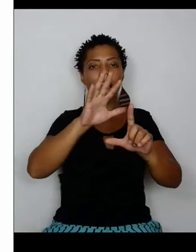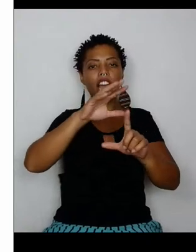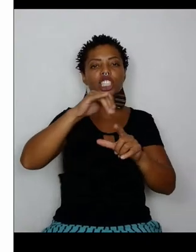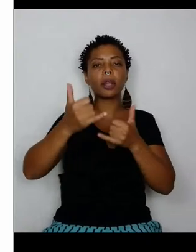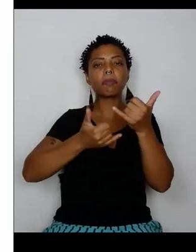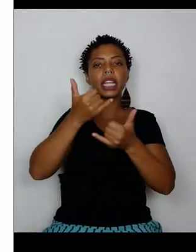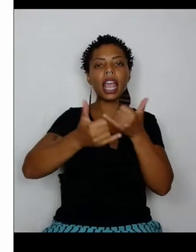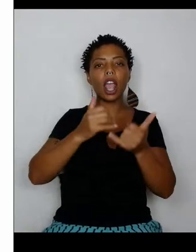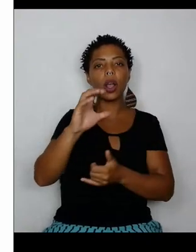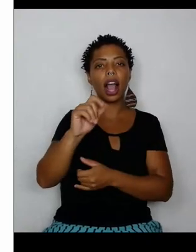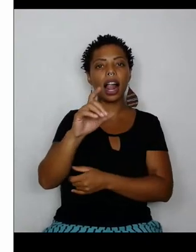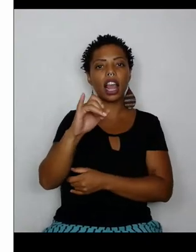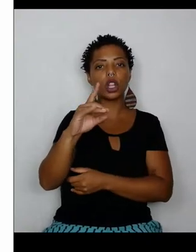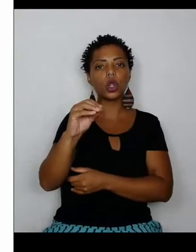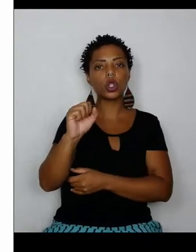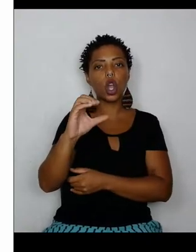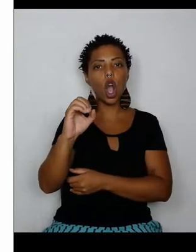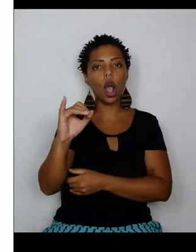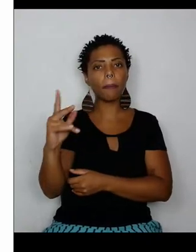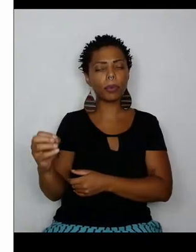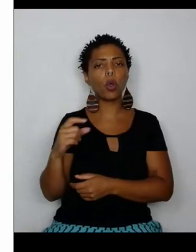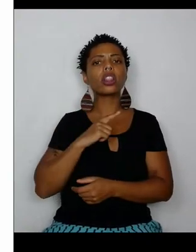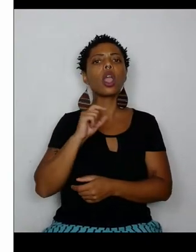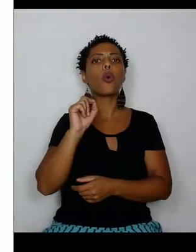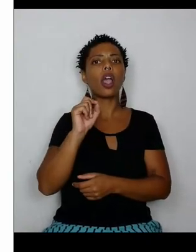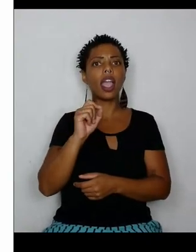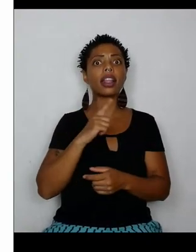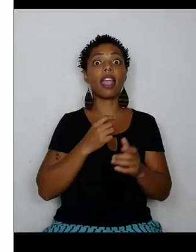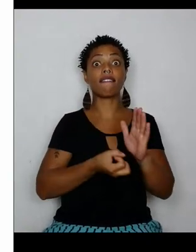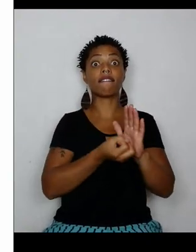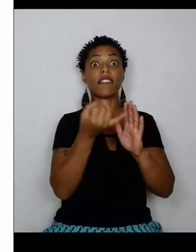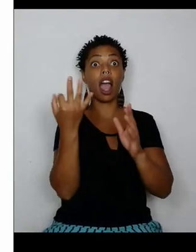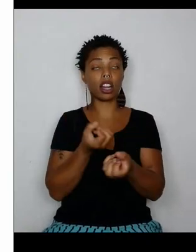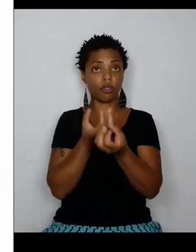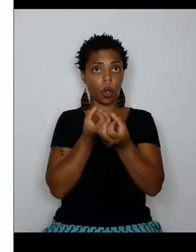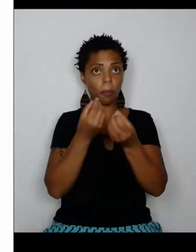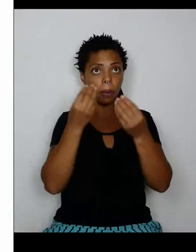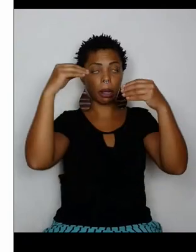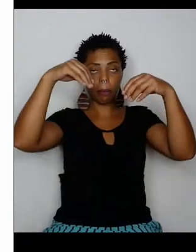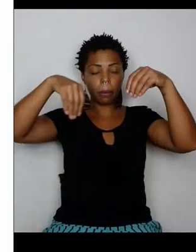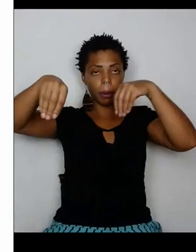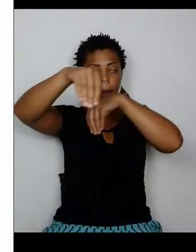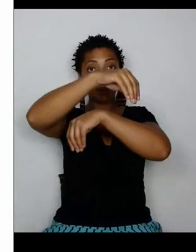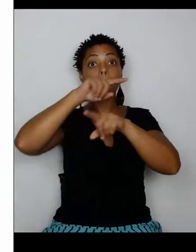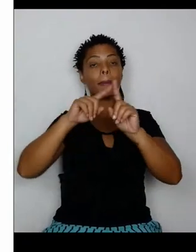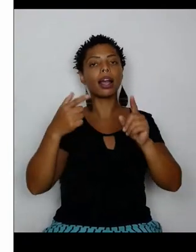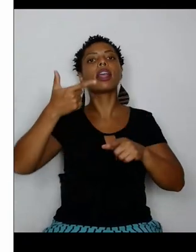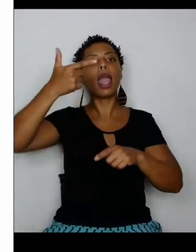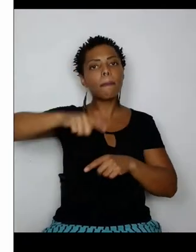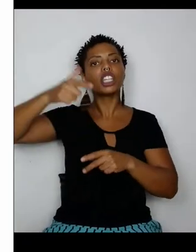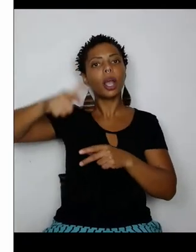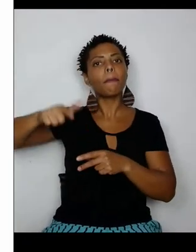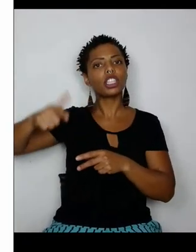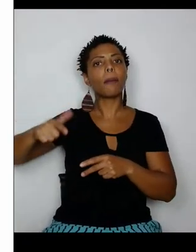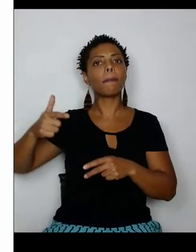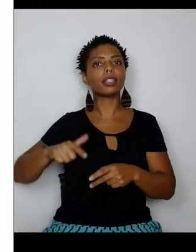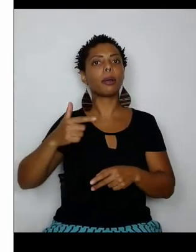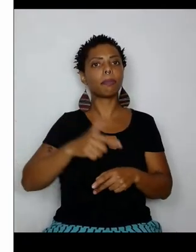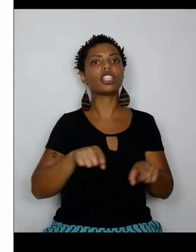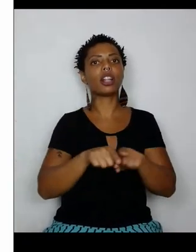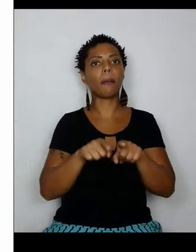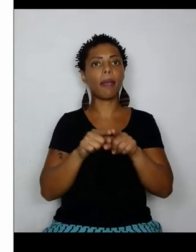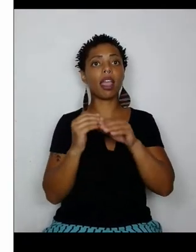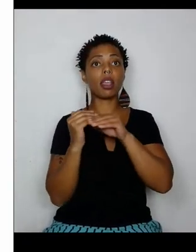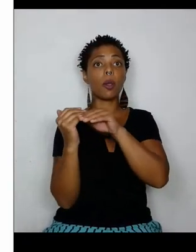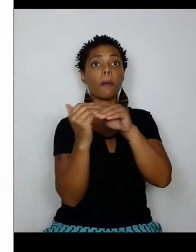information but repetition and mirroring a pattern of in gogan's words